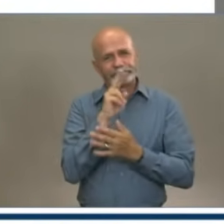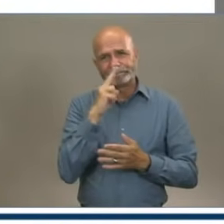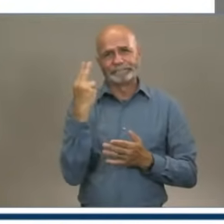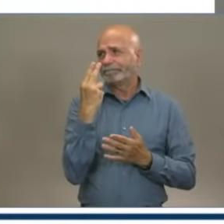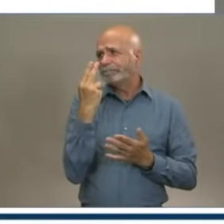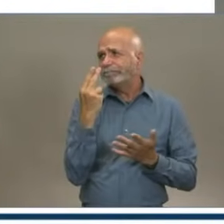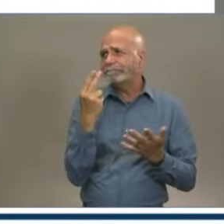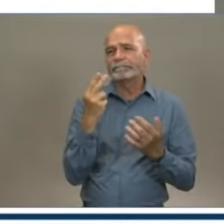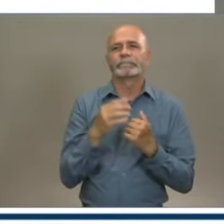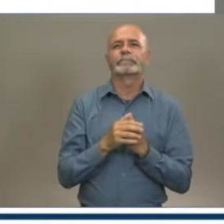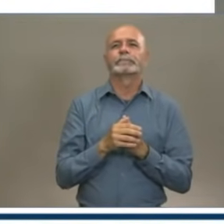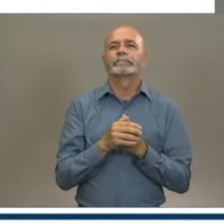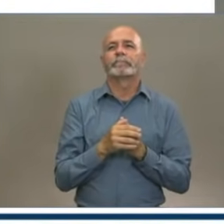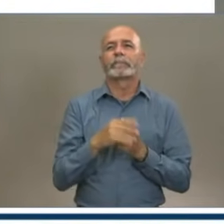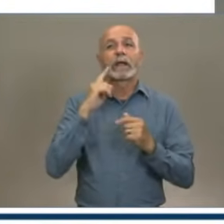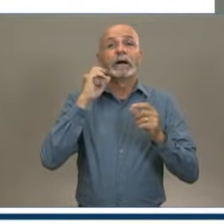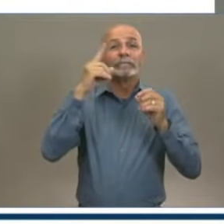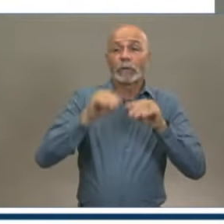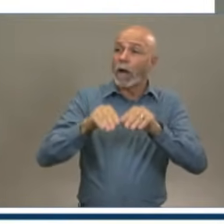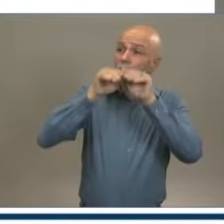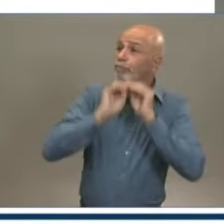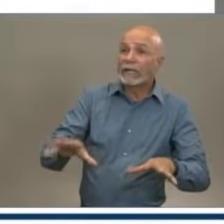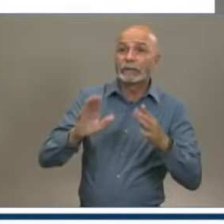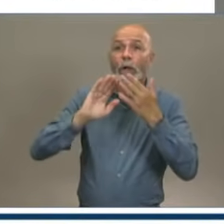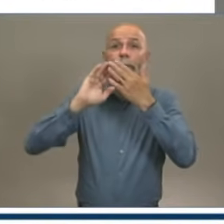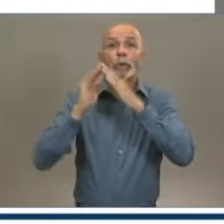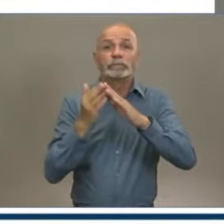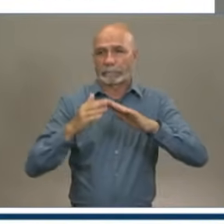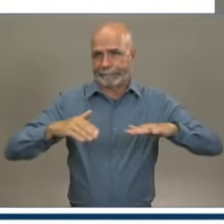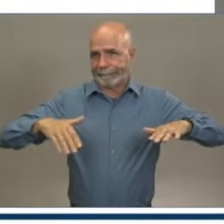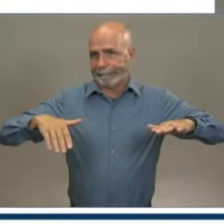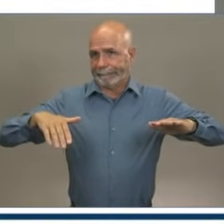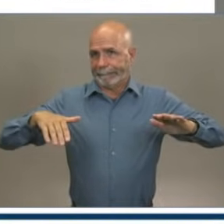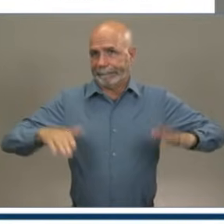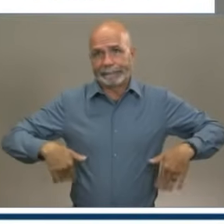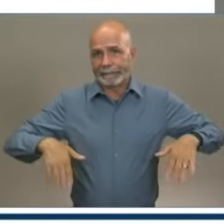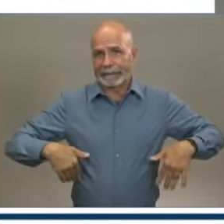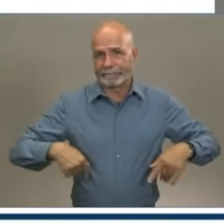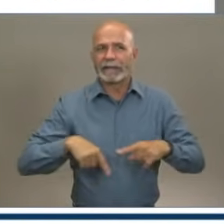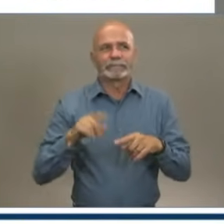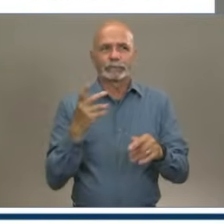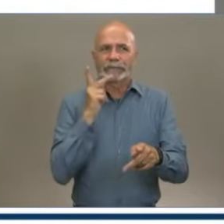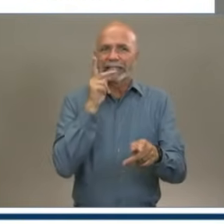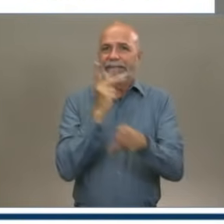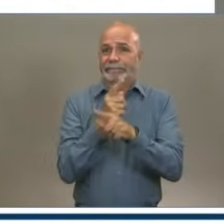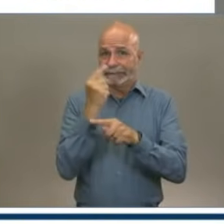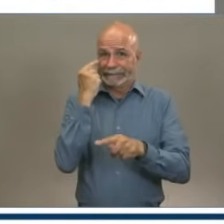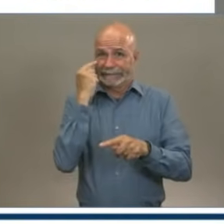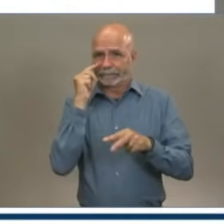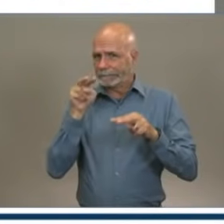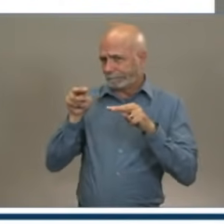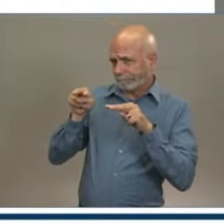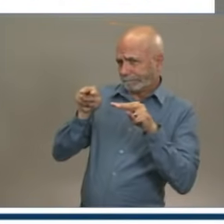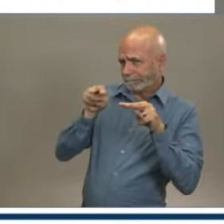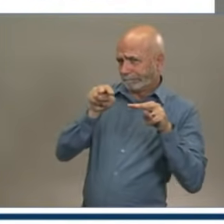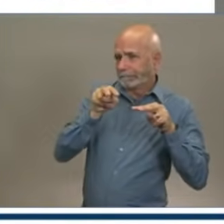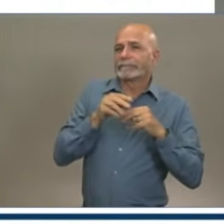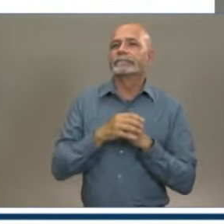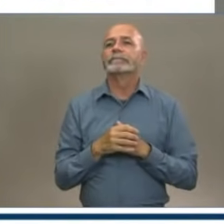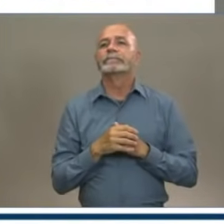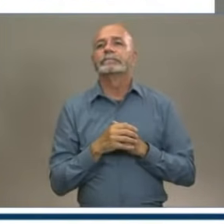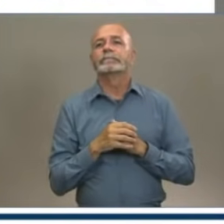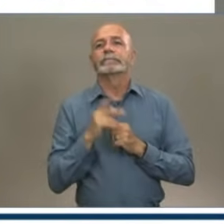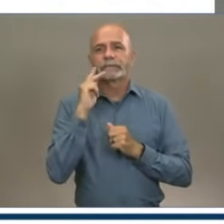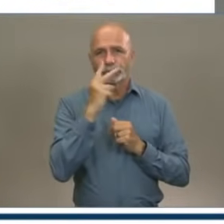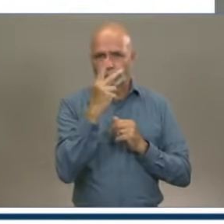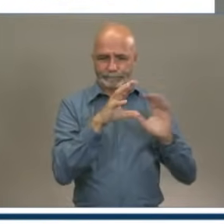no signs of broader community spread, but we continue to watch both these clusters and watch for that carefully. And we do have